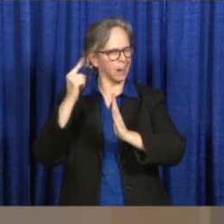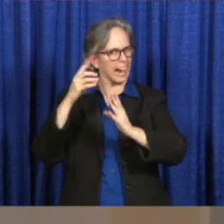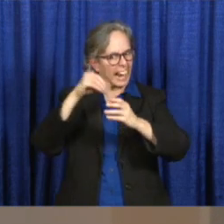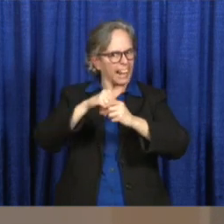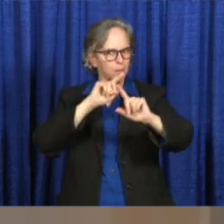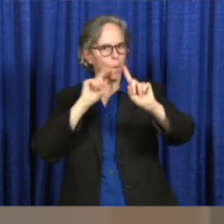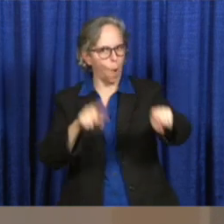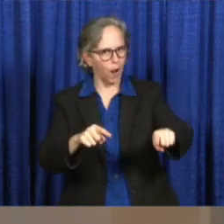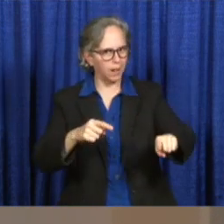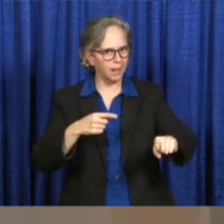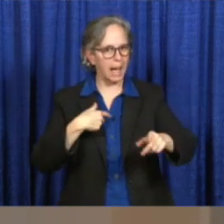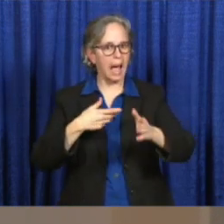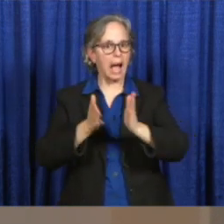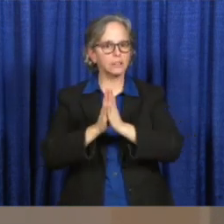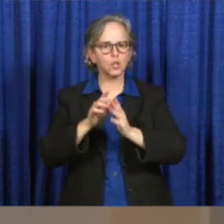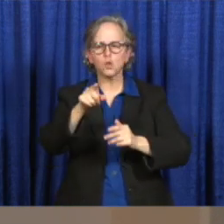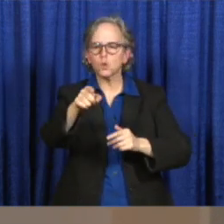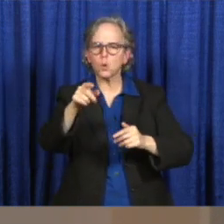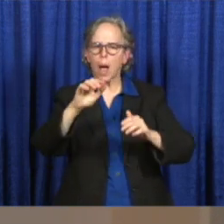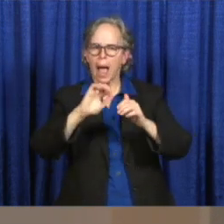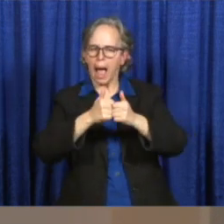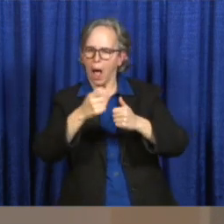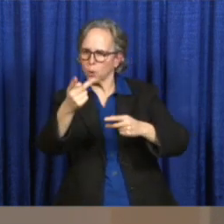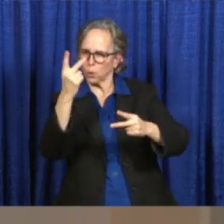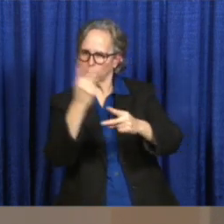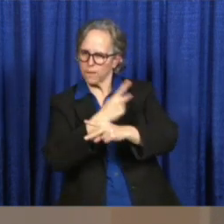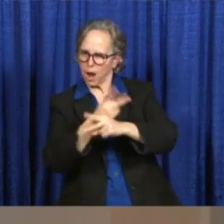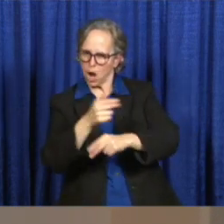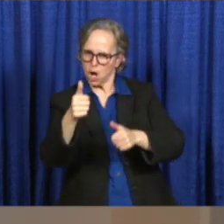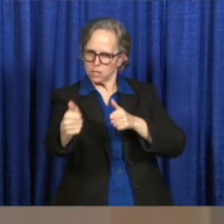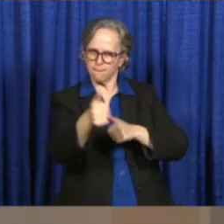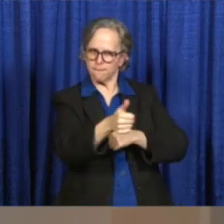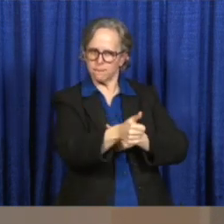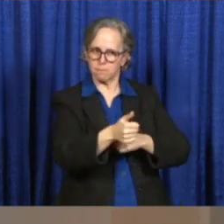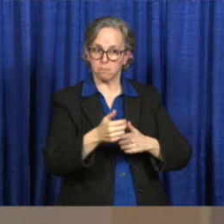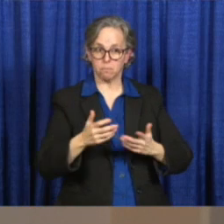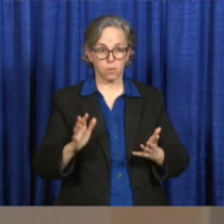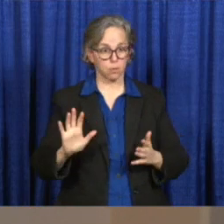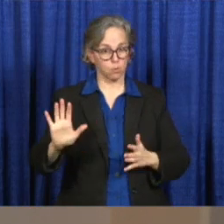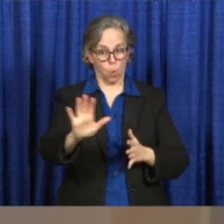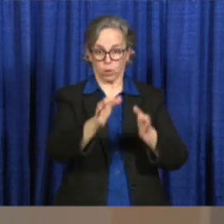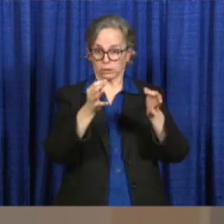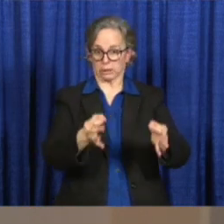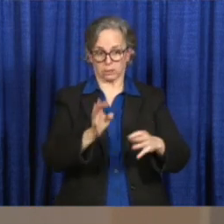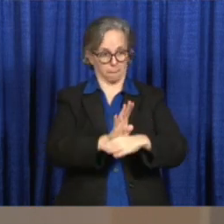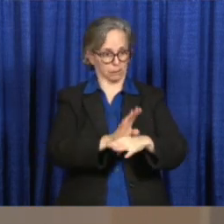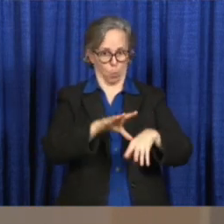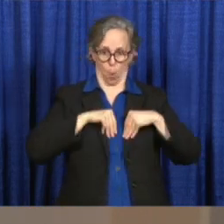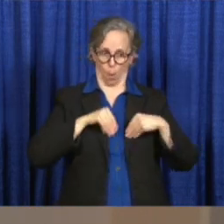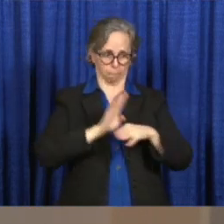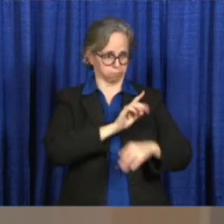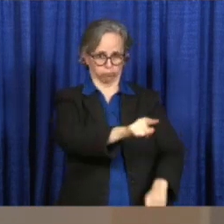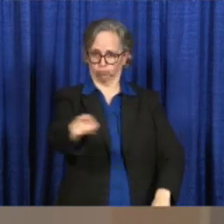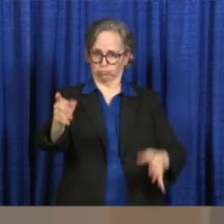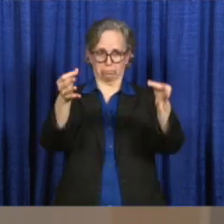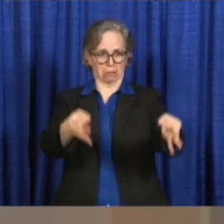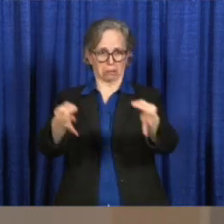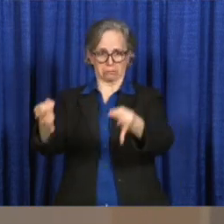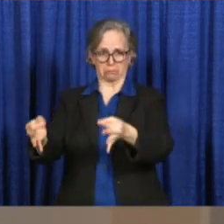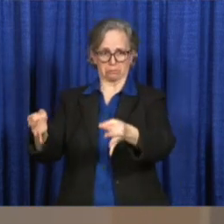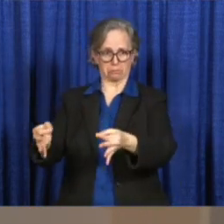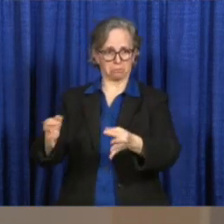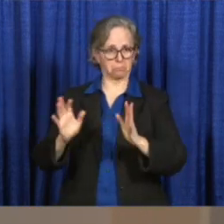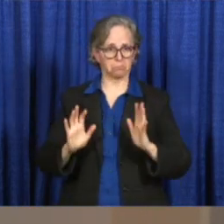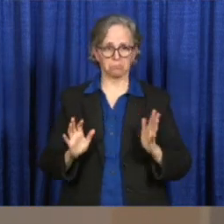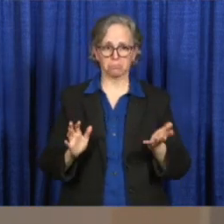that, although obviously that will ultimately be up to the lender and the person who has the